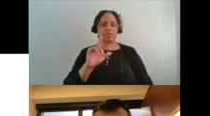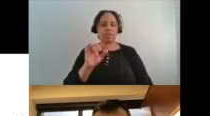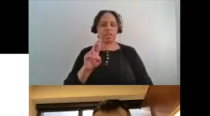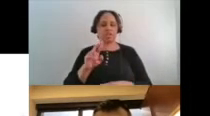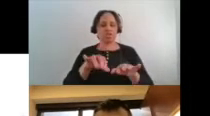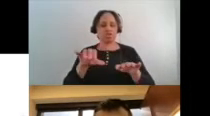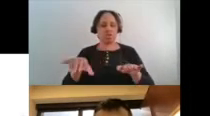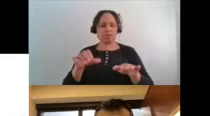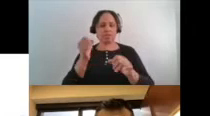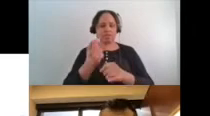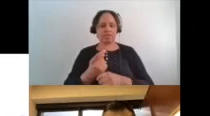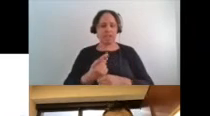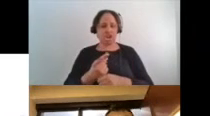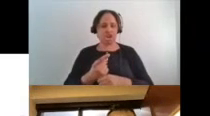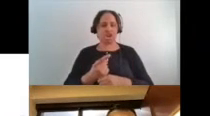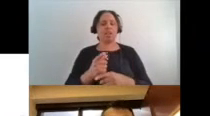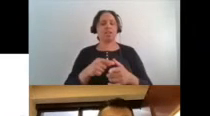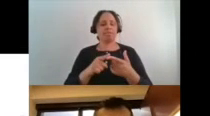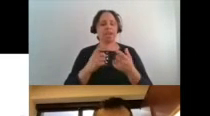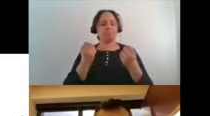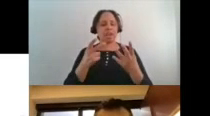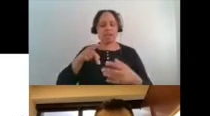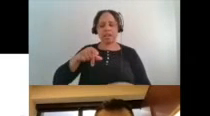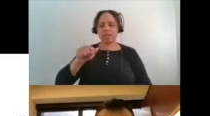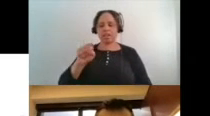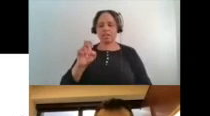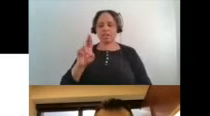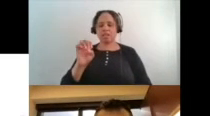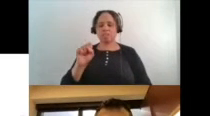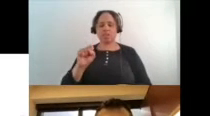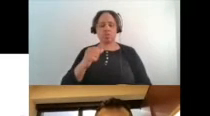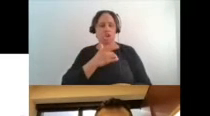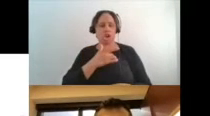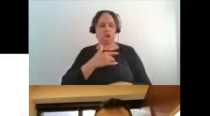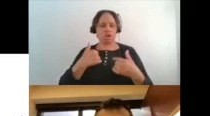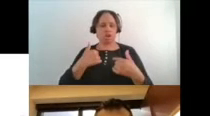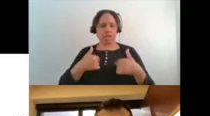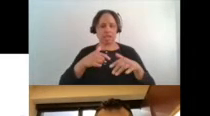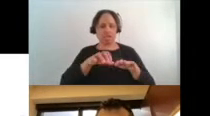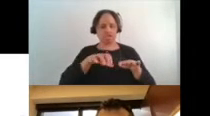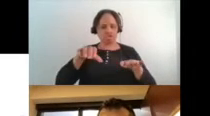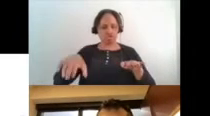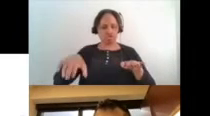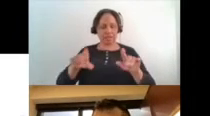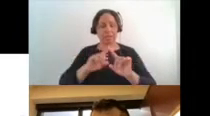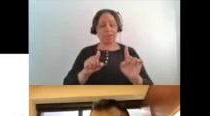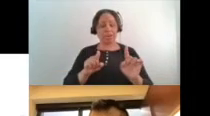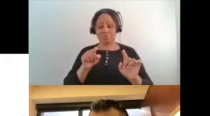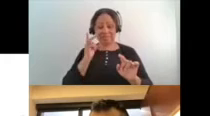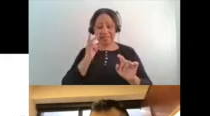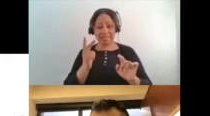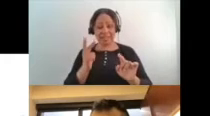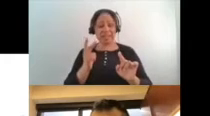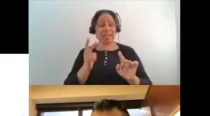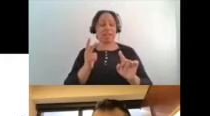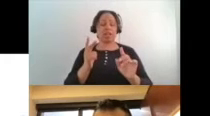liver transplants. And then we do a number of pancreas, heart, and lung transplant. But as you can clearly see, there's a lot more people